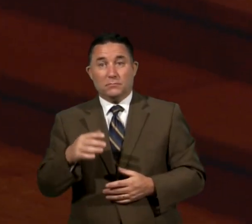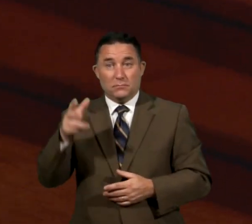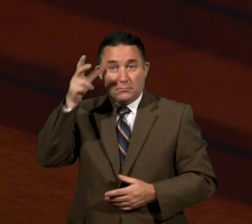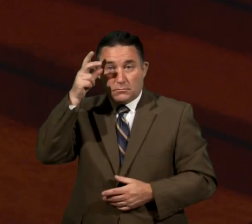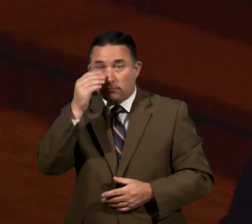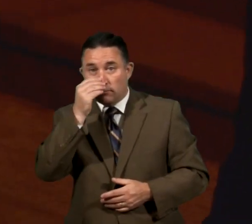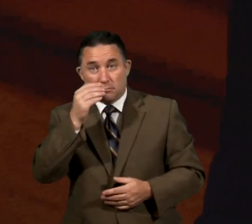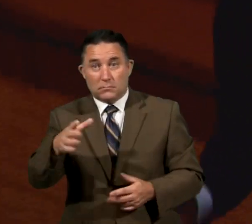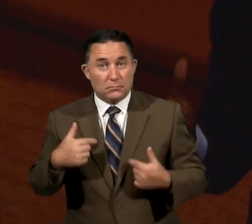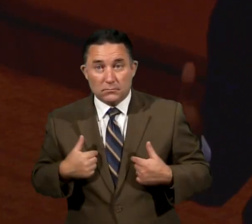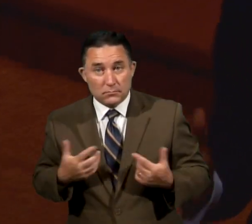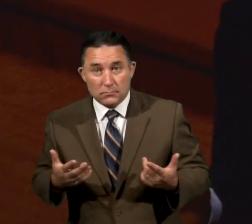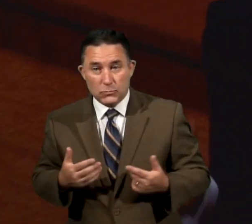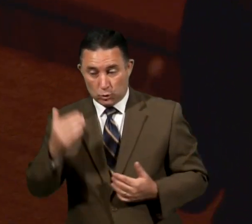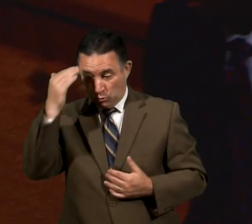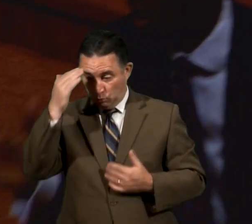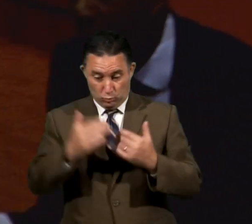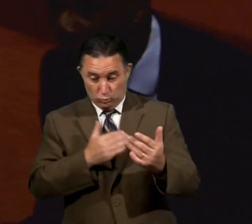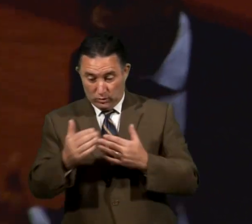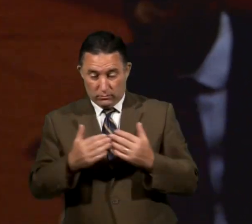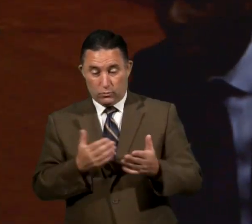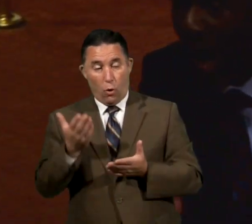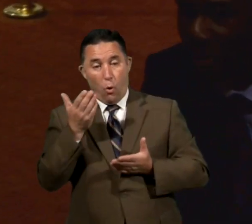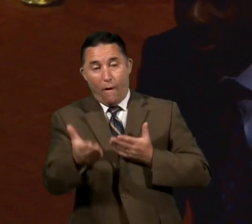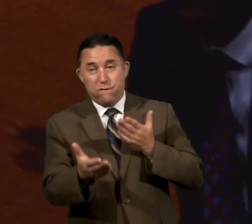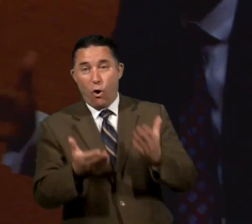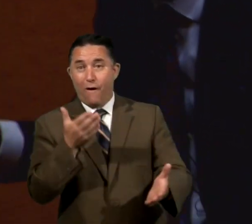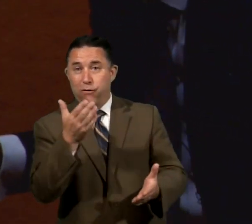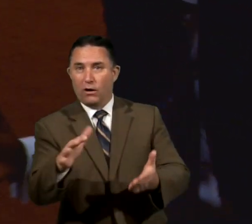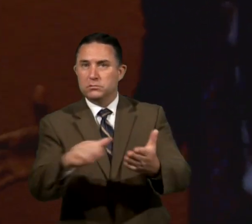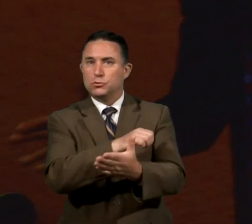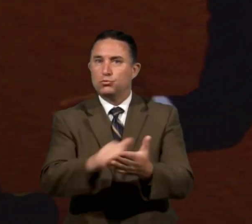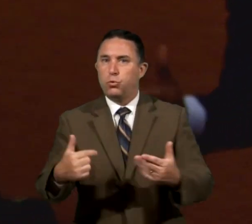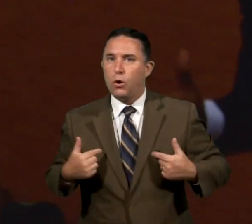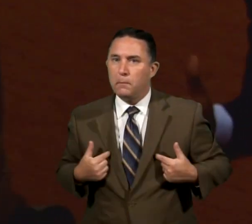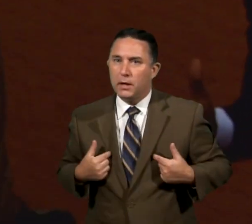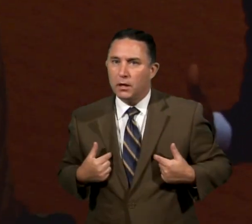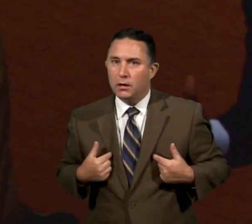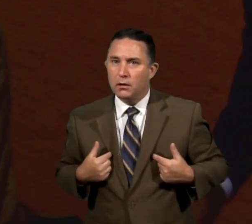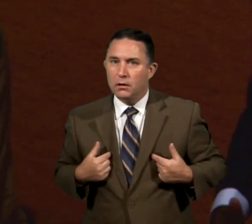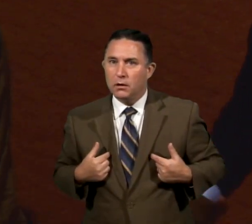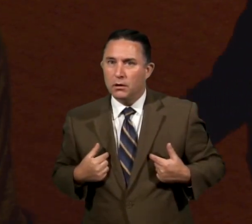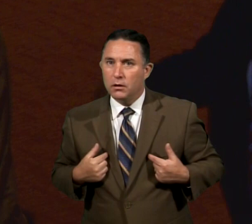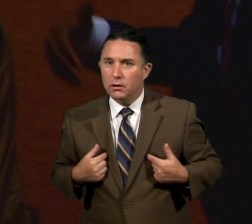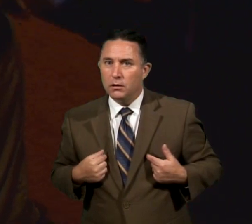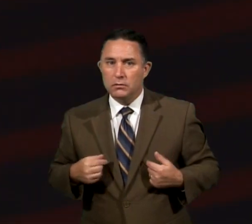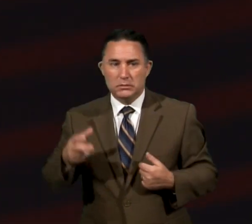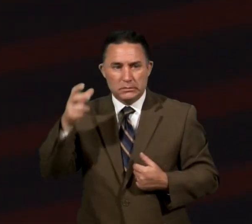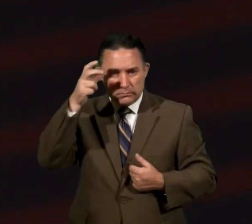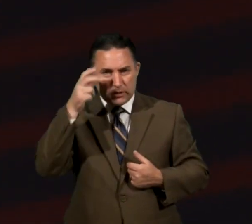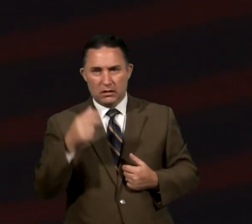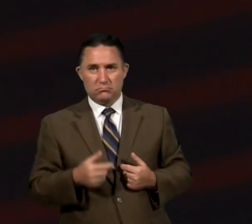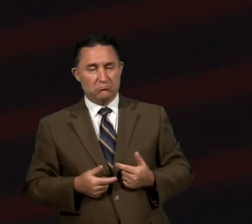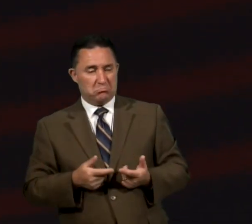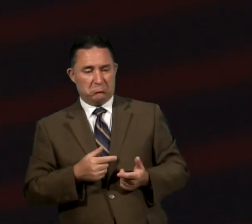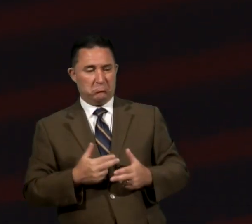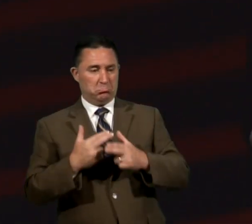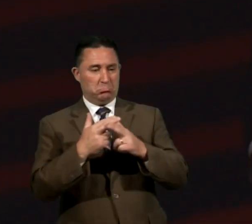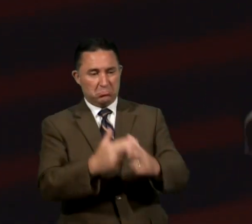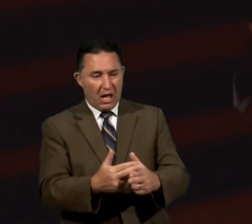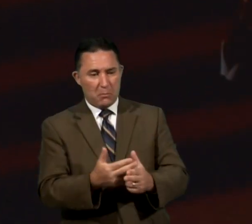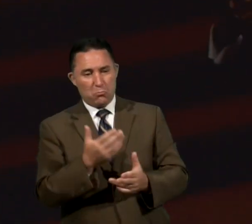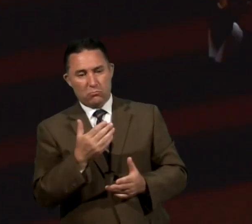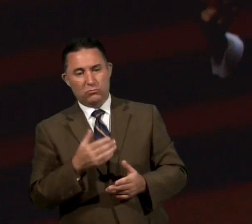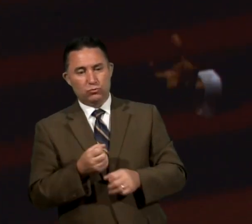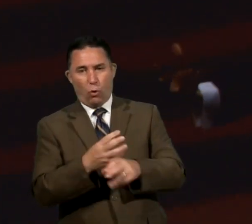care. He knew that whatever he would offer me would cause destruction. And he would call me out of my name. He